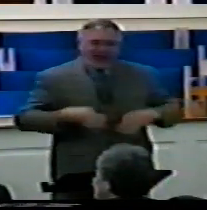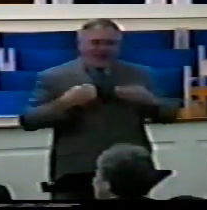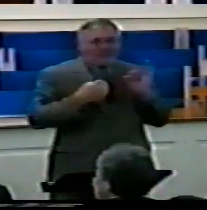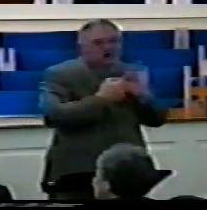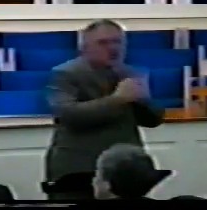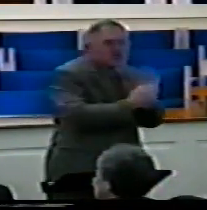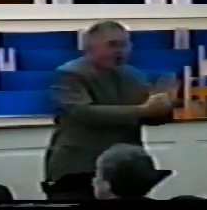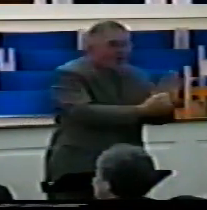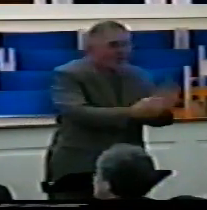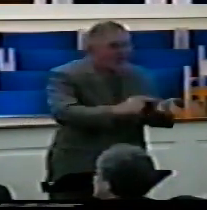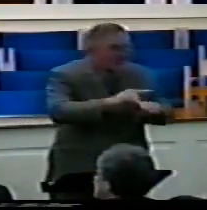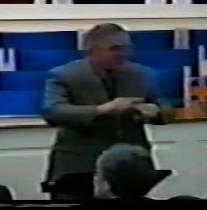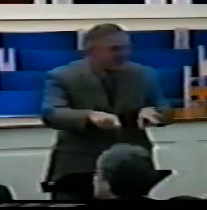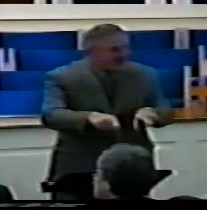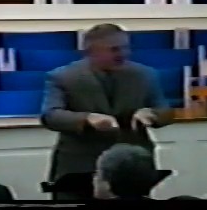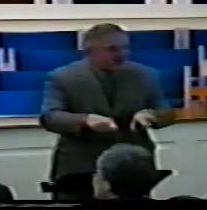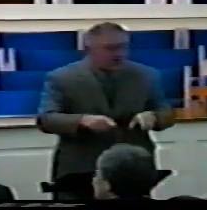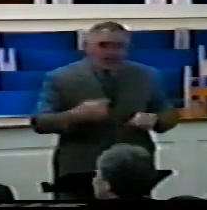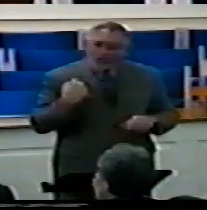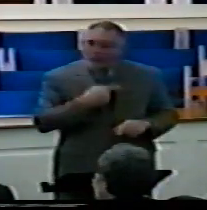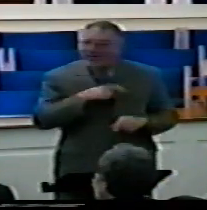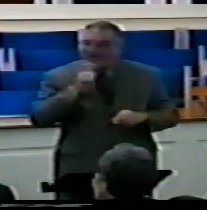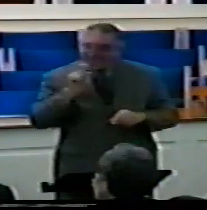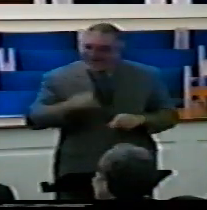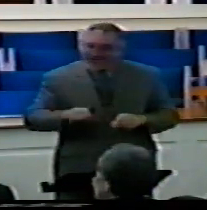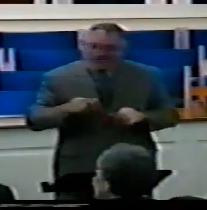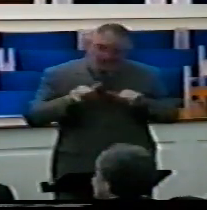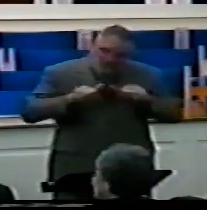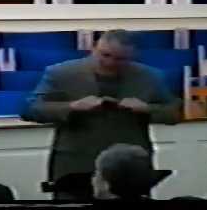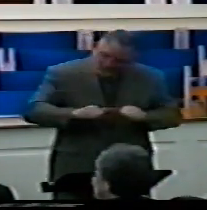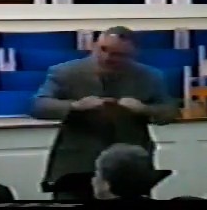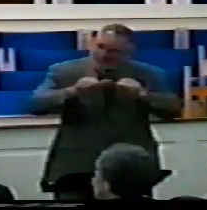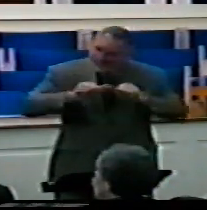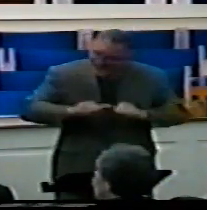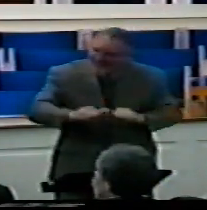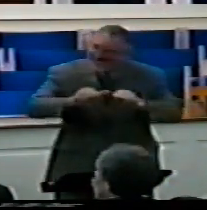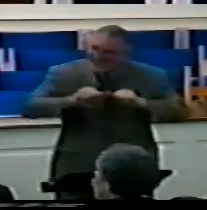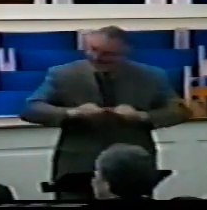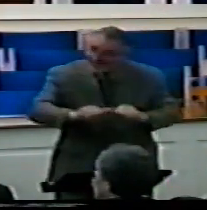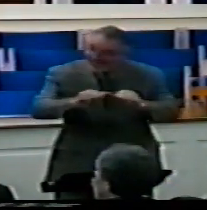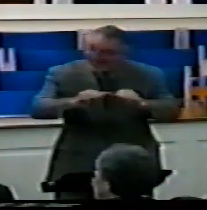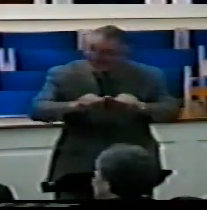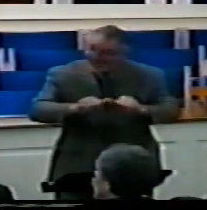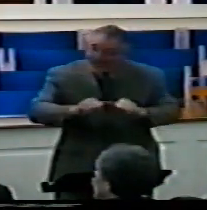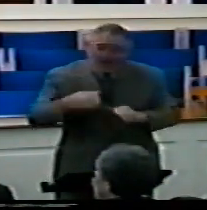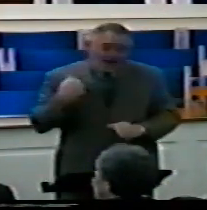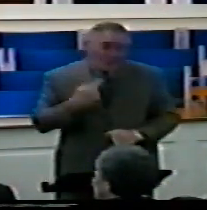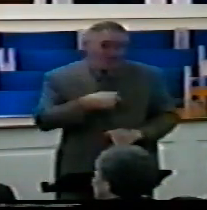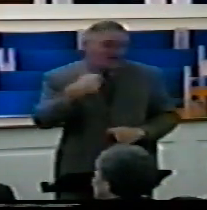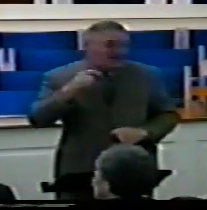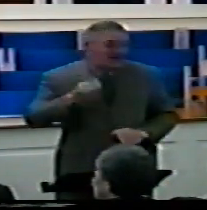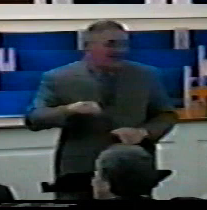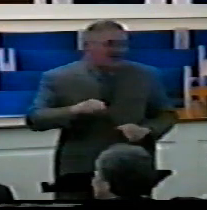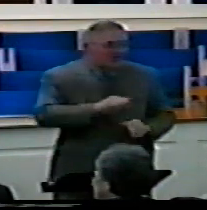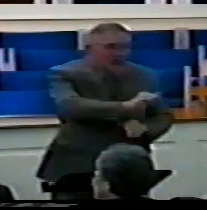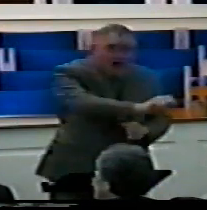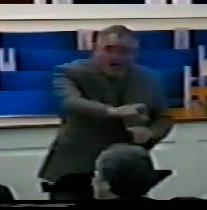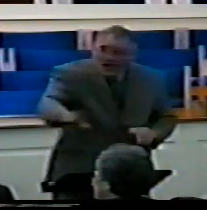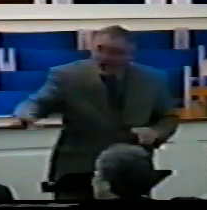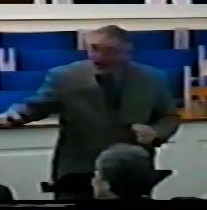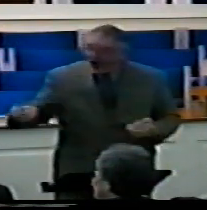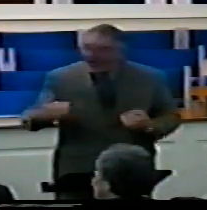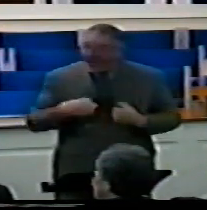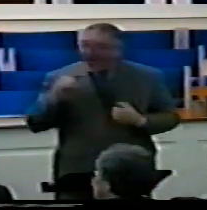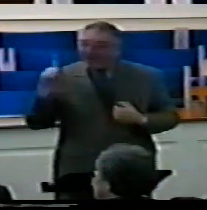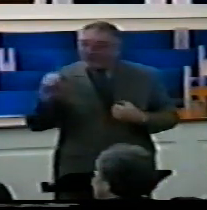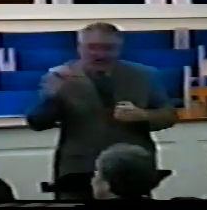It should be consistent. It should be consistent. We should have only one testimony, only one word,